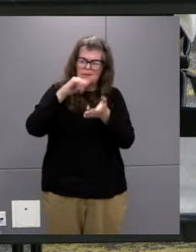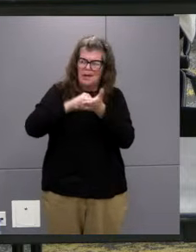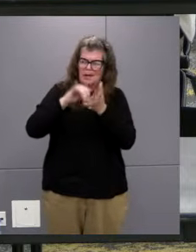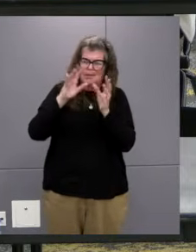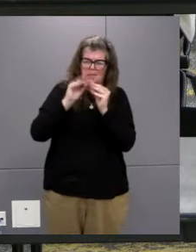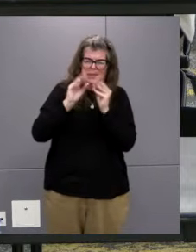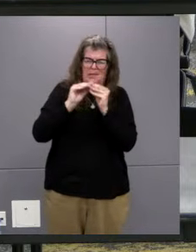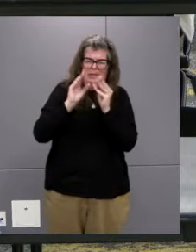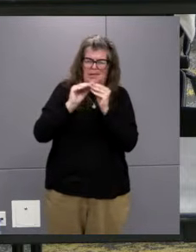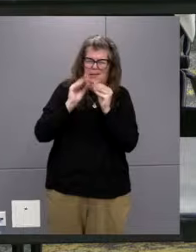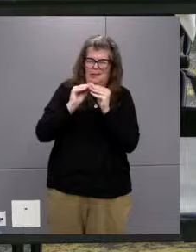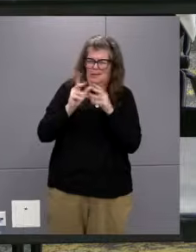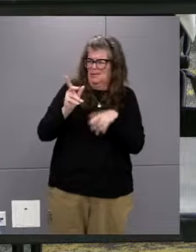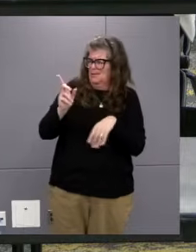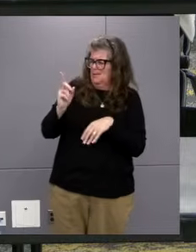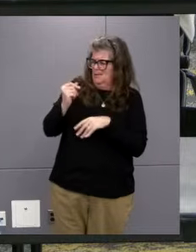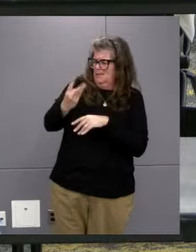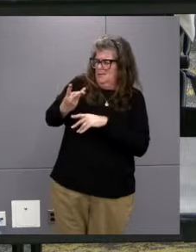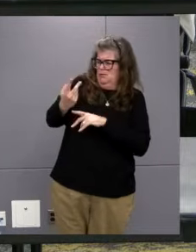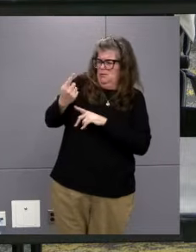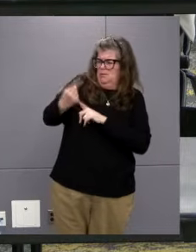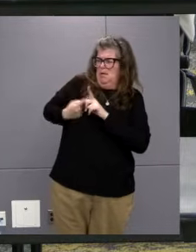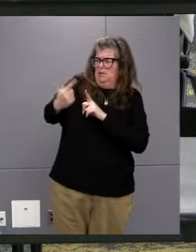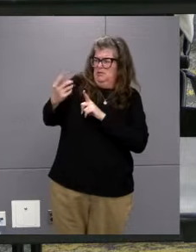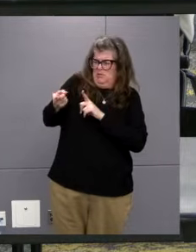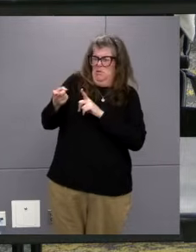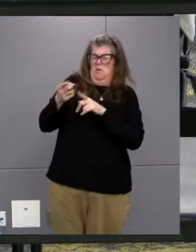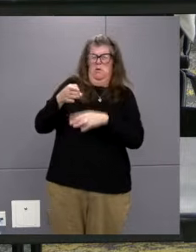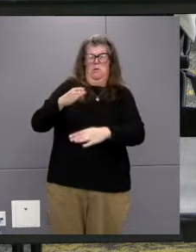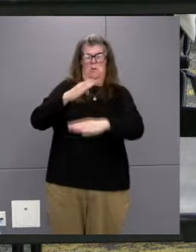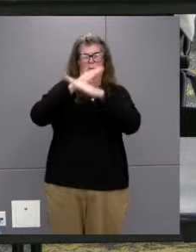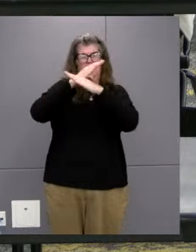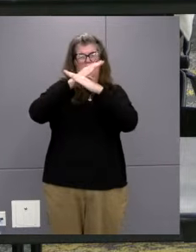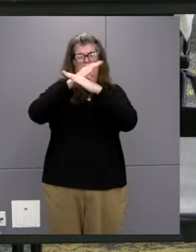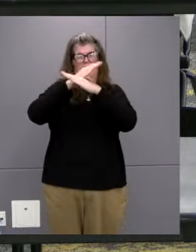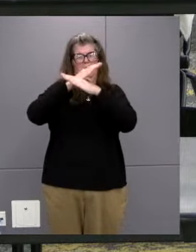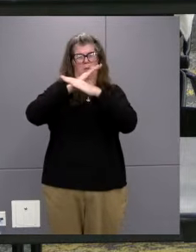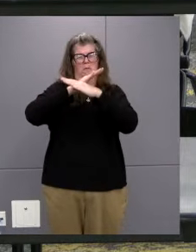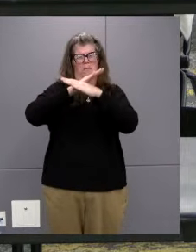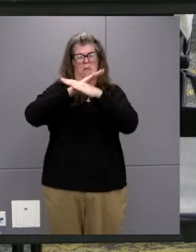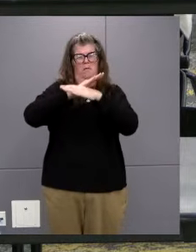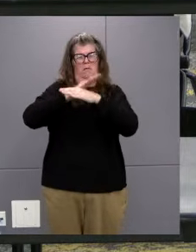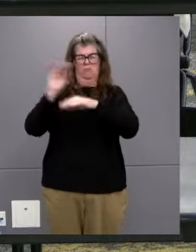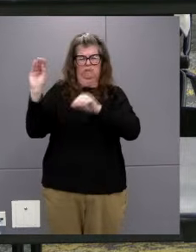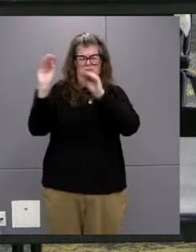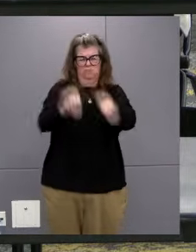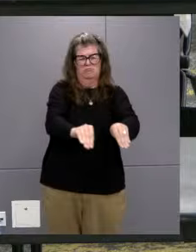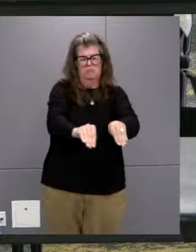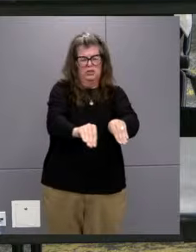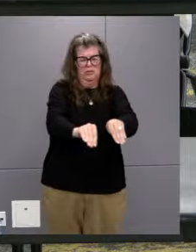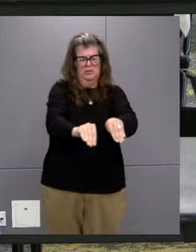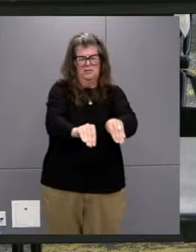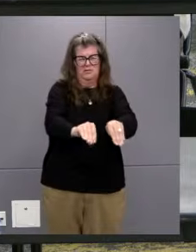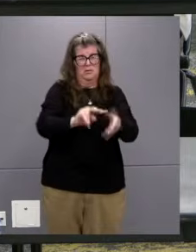because I raised it immediately in the meeting. So for